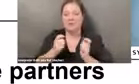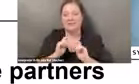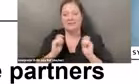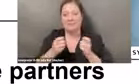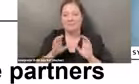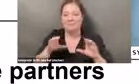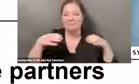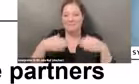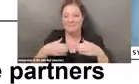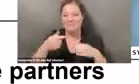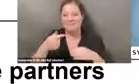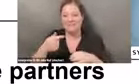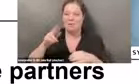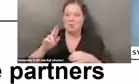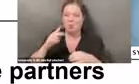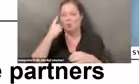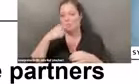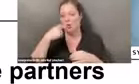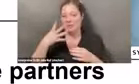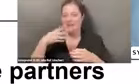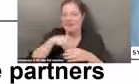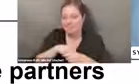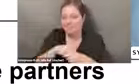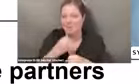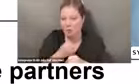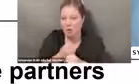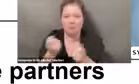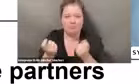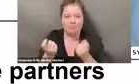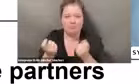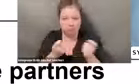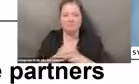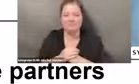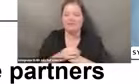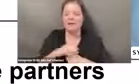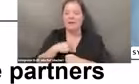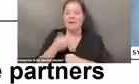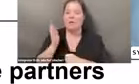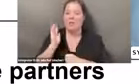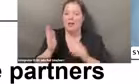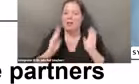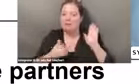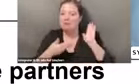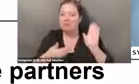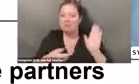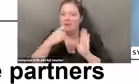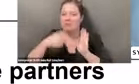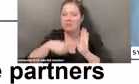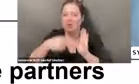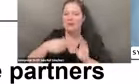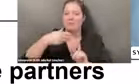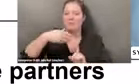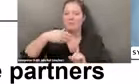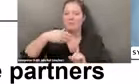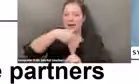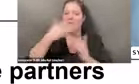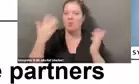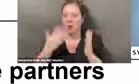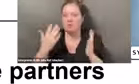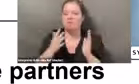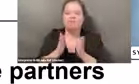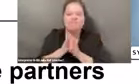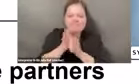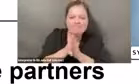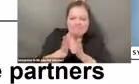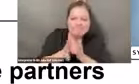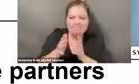Dortmund University, and I will introduce you to the background of the project and give you some more information